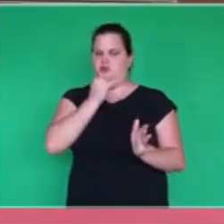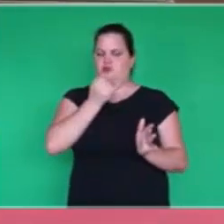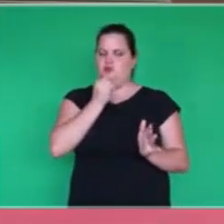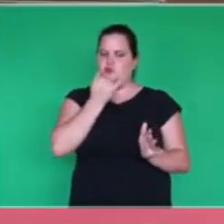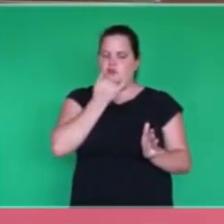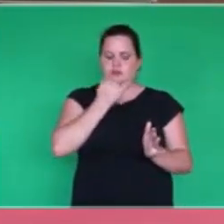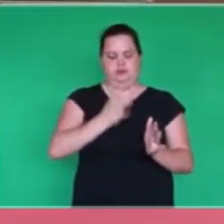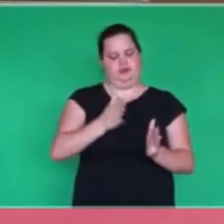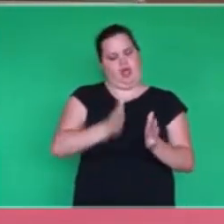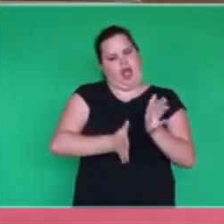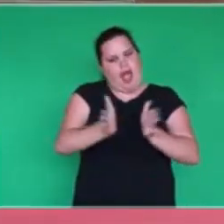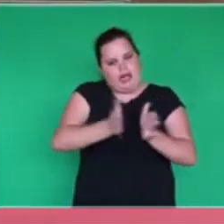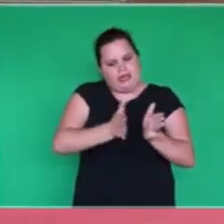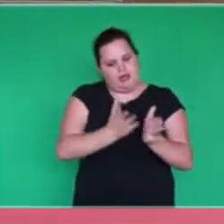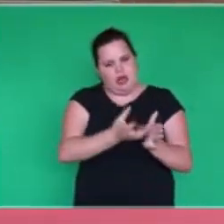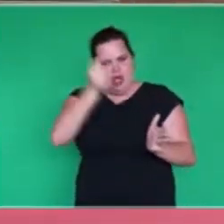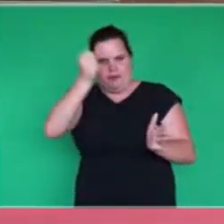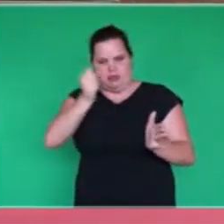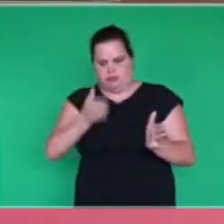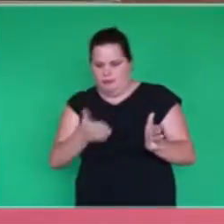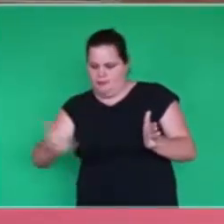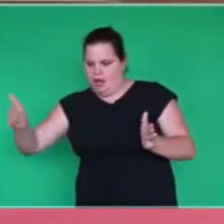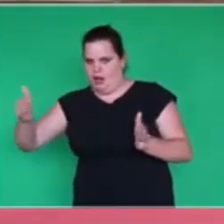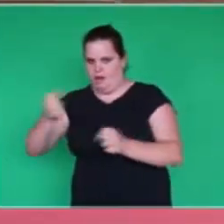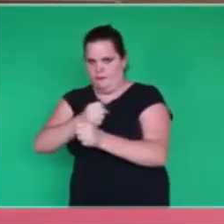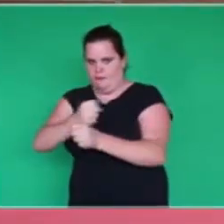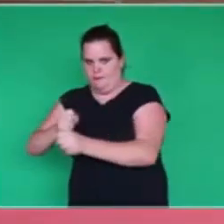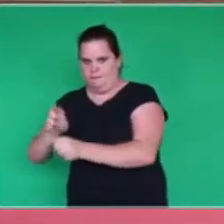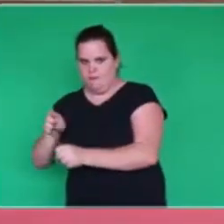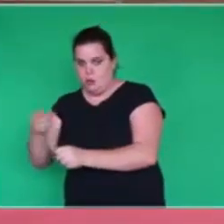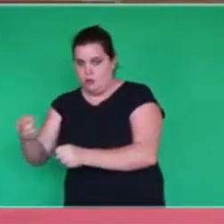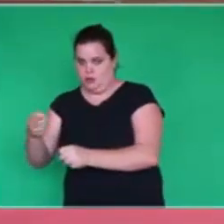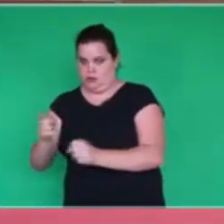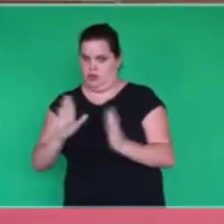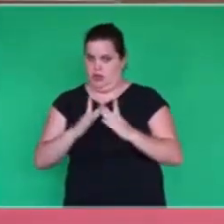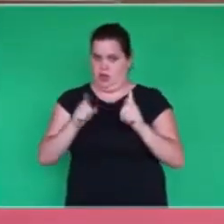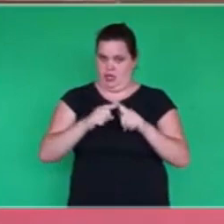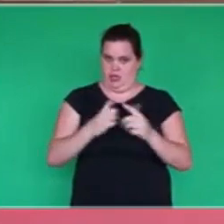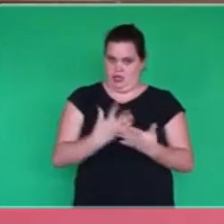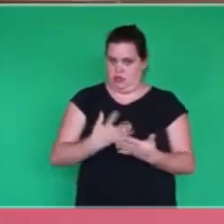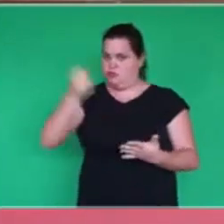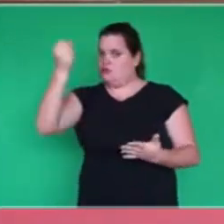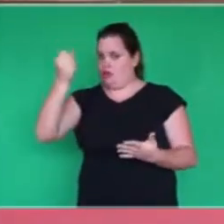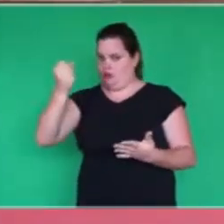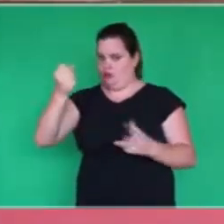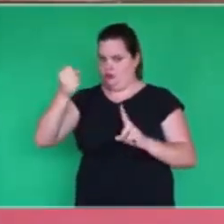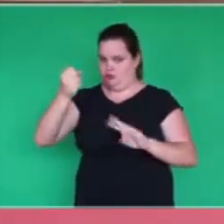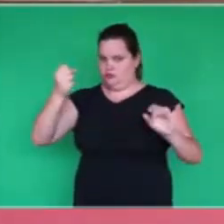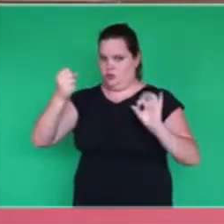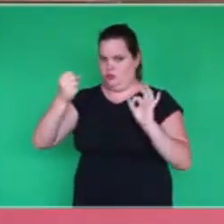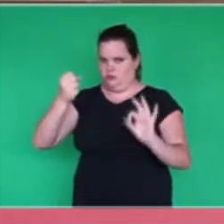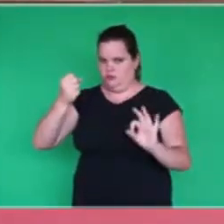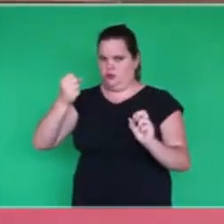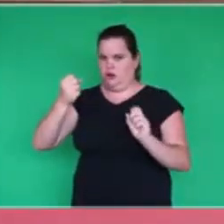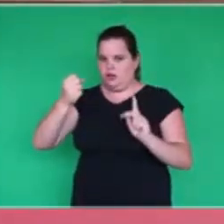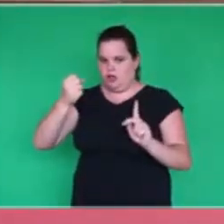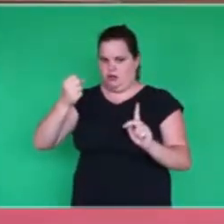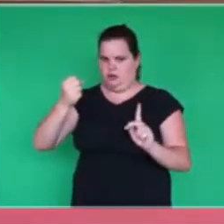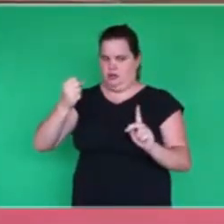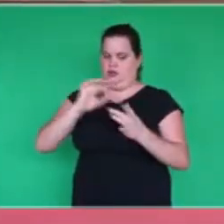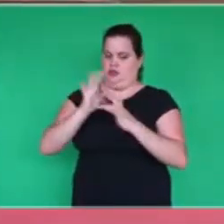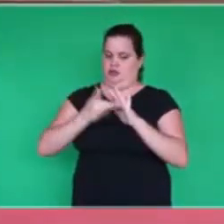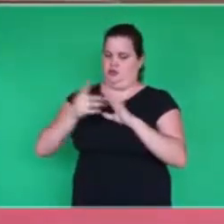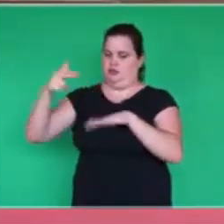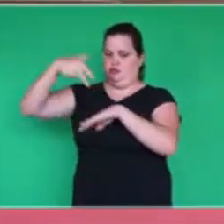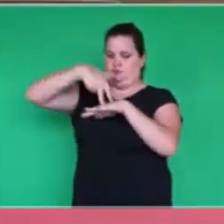as a bride, but now as the wife. This is the establishment of the millennia. Jesus shall